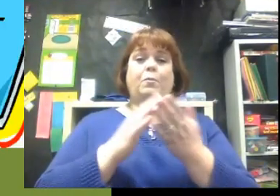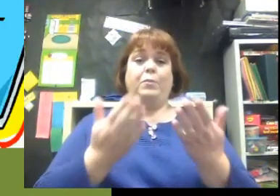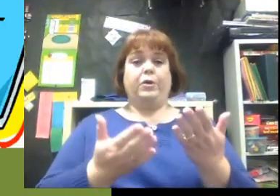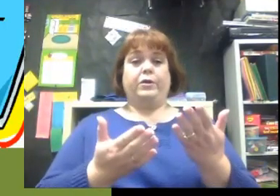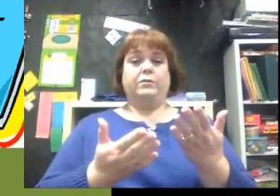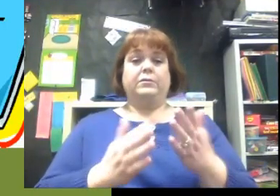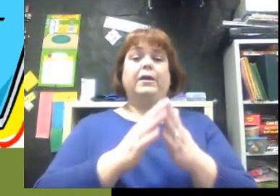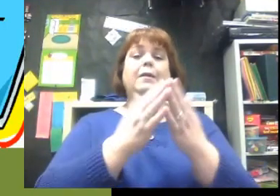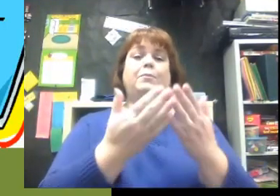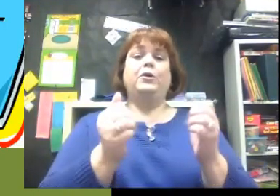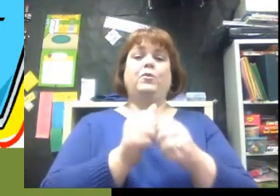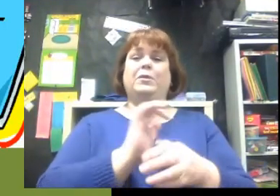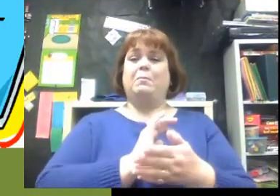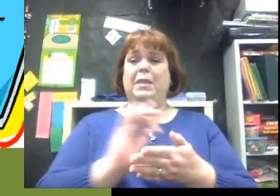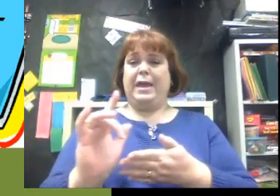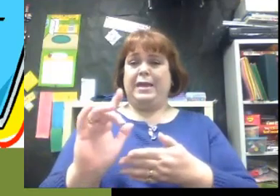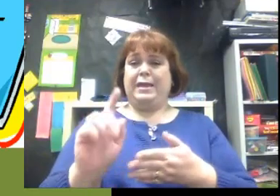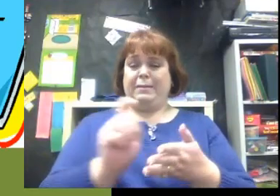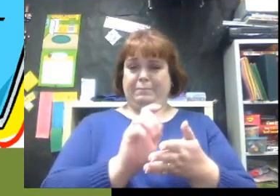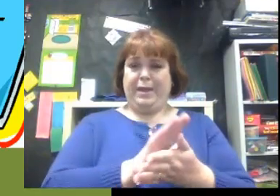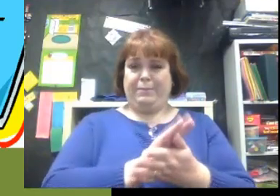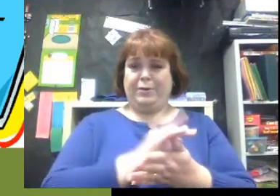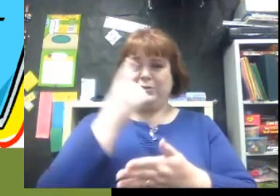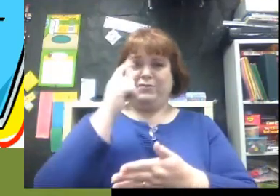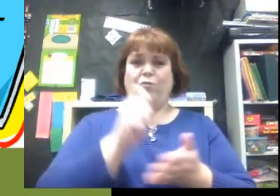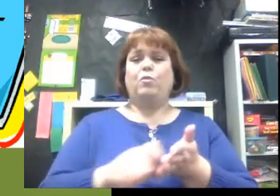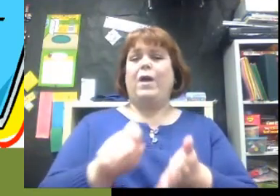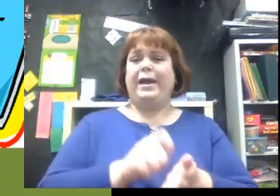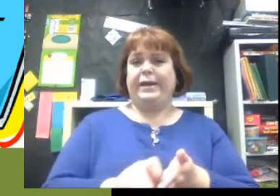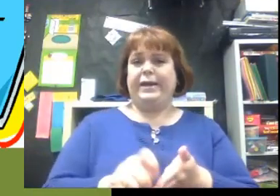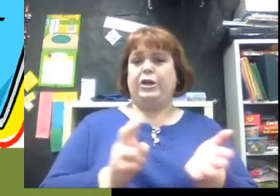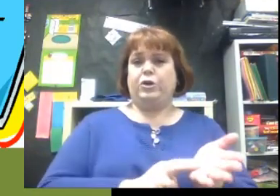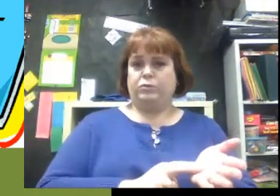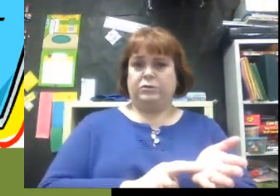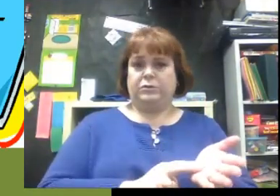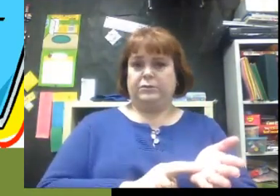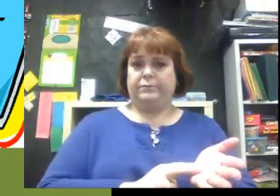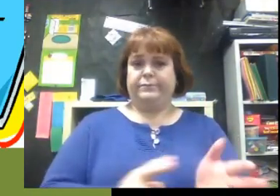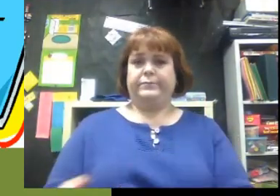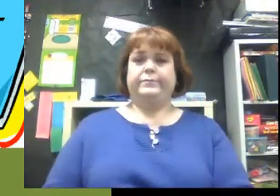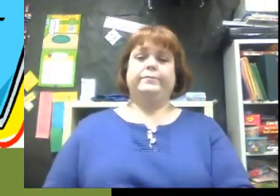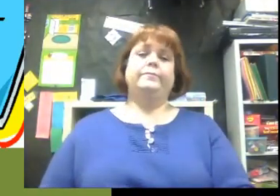Notebook. A book with blank papers for writing notes.